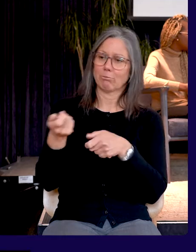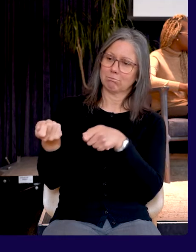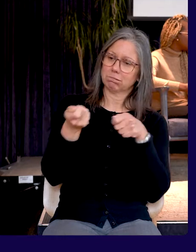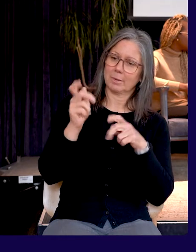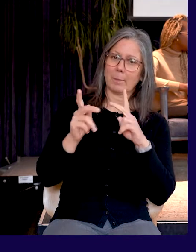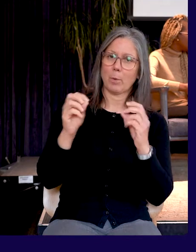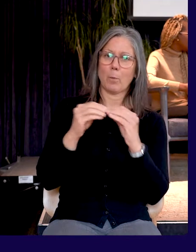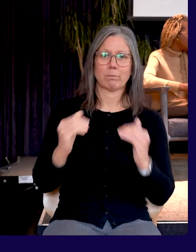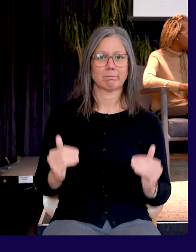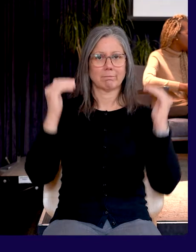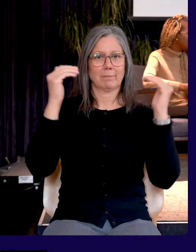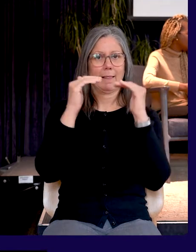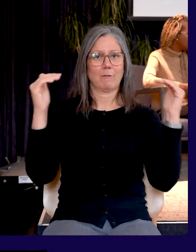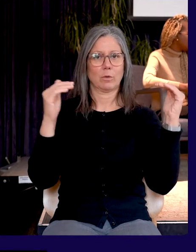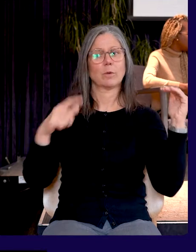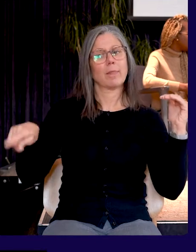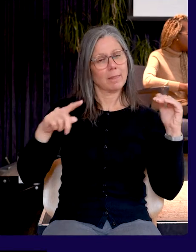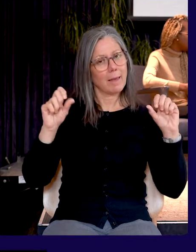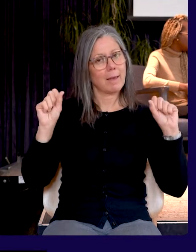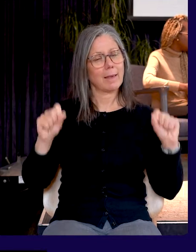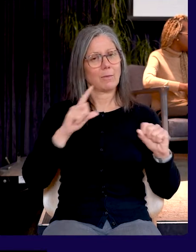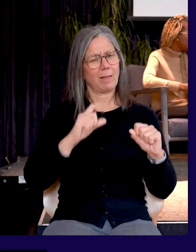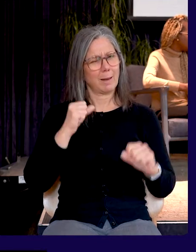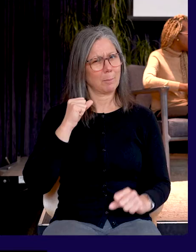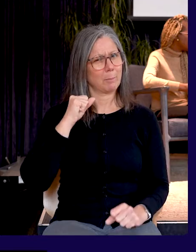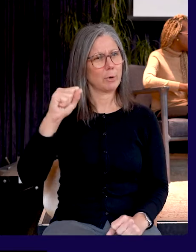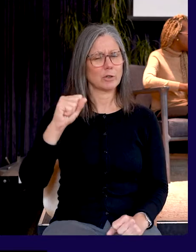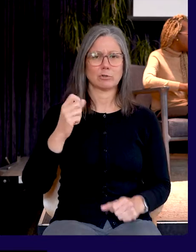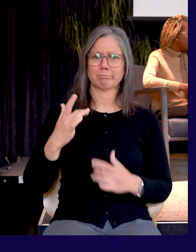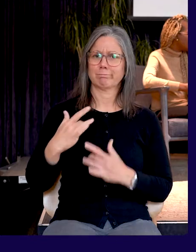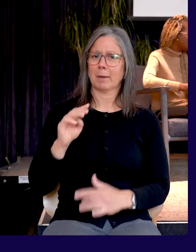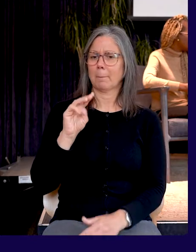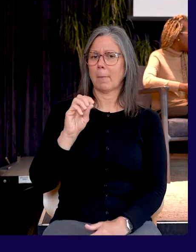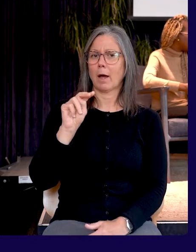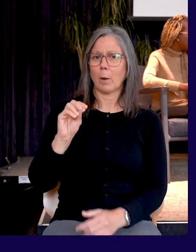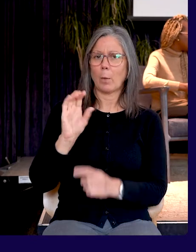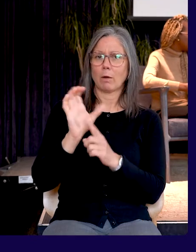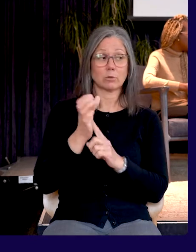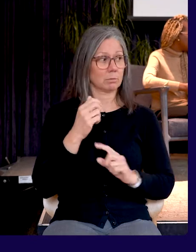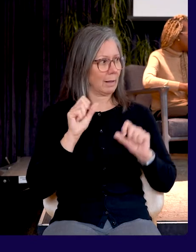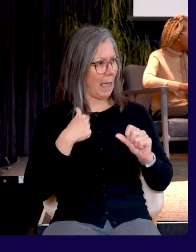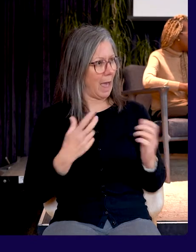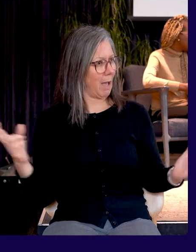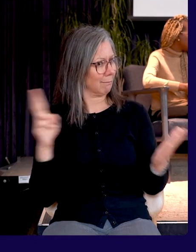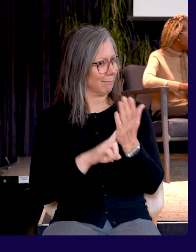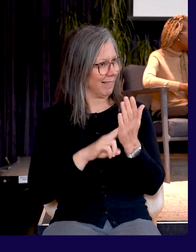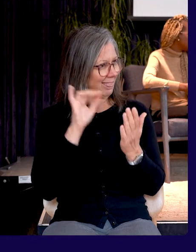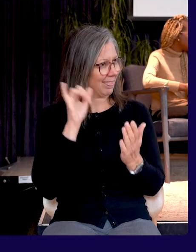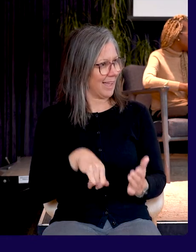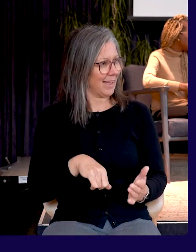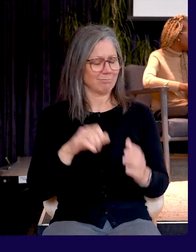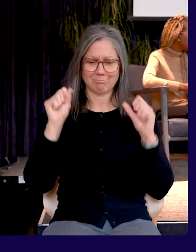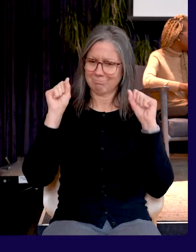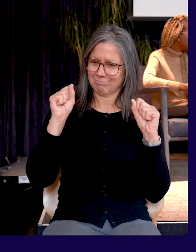higher levels so that they too can kind of push back against the monoculture of an office. Can I co-sign Absolutely. on that? It's just so